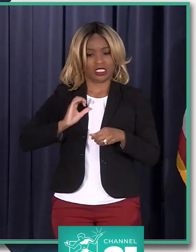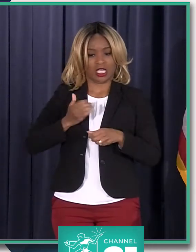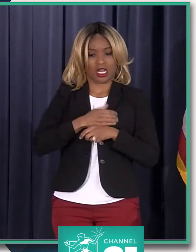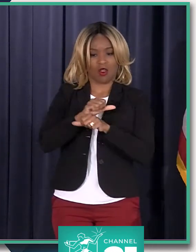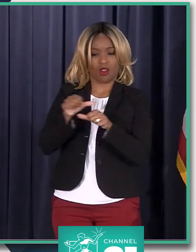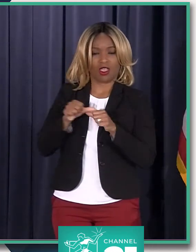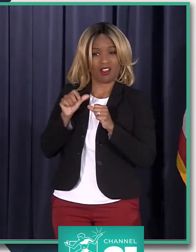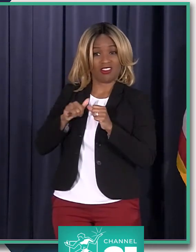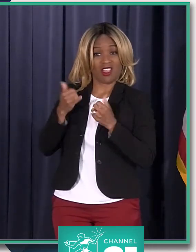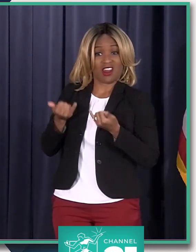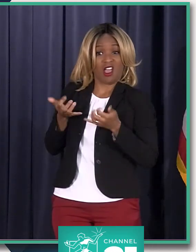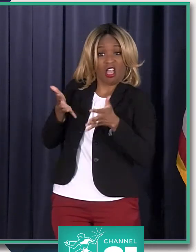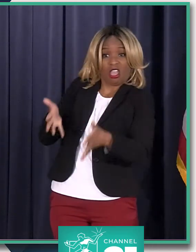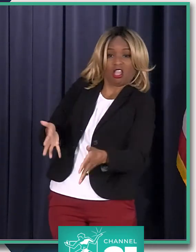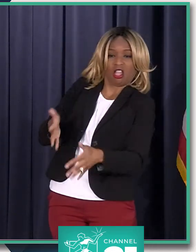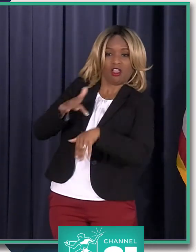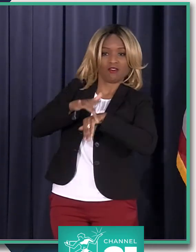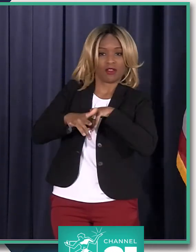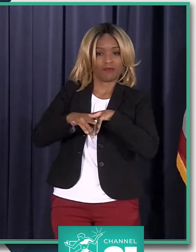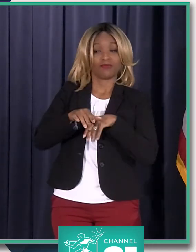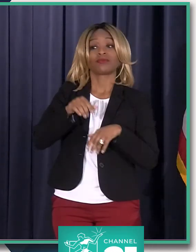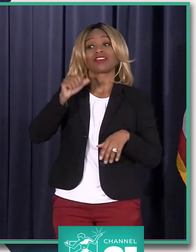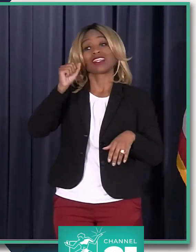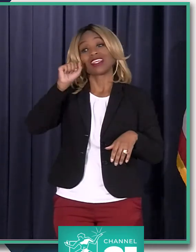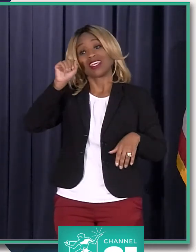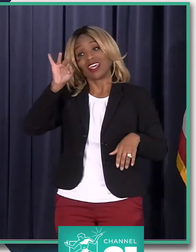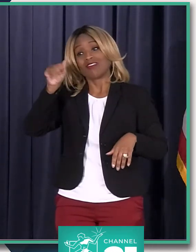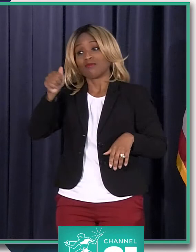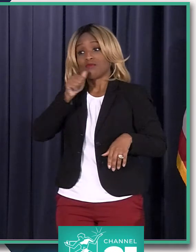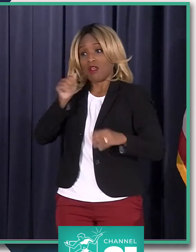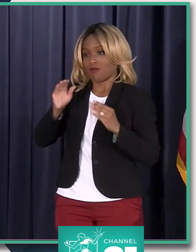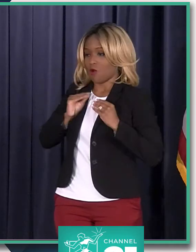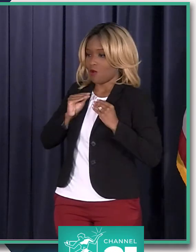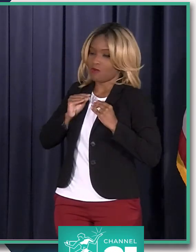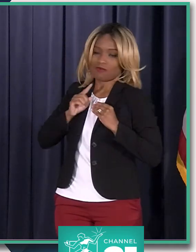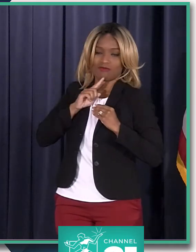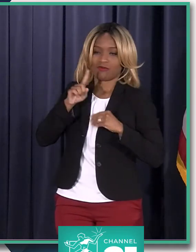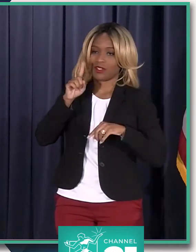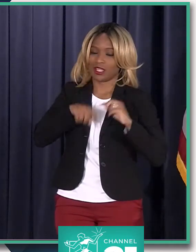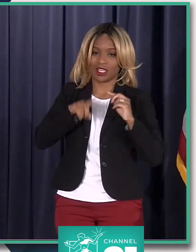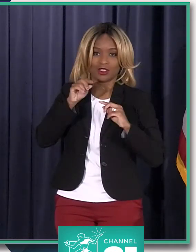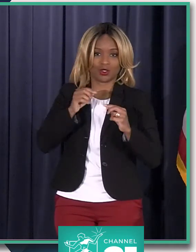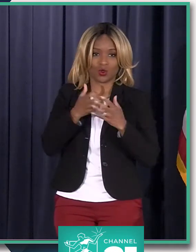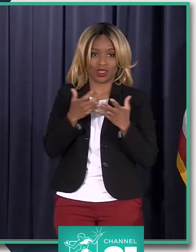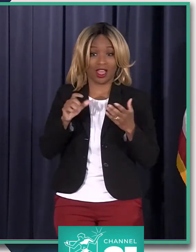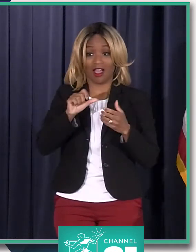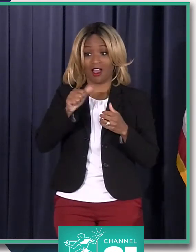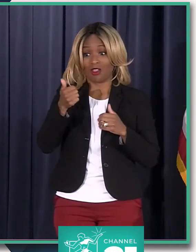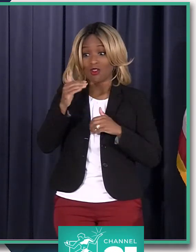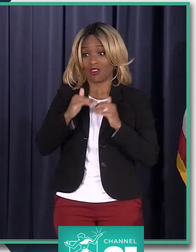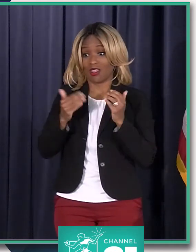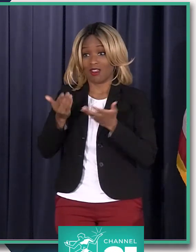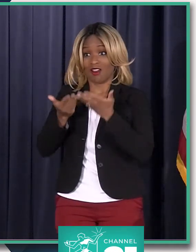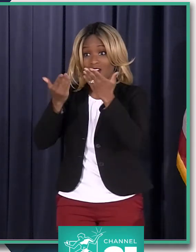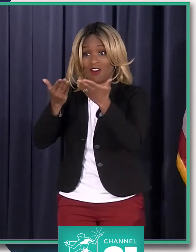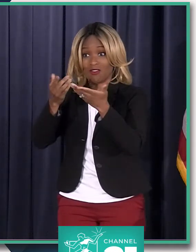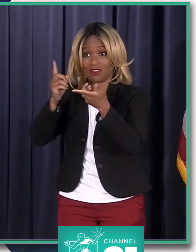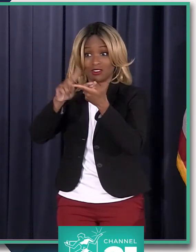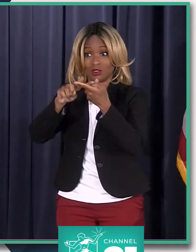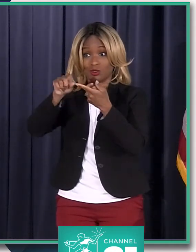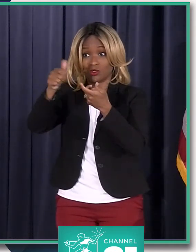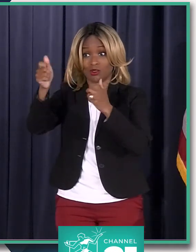they're privately owned, we can't really do very much other than offer them to people who are interested in coming to town. If